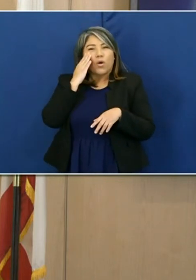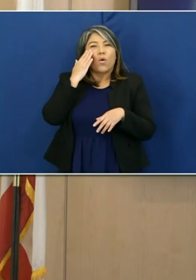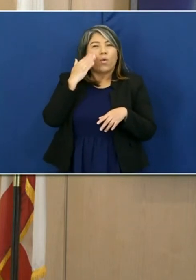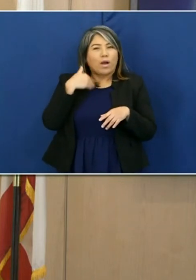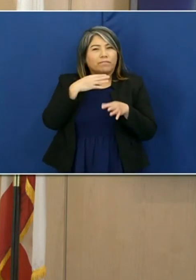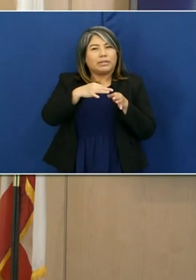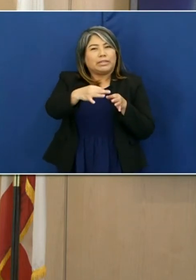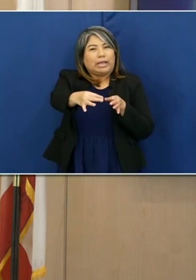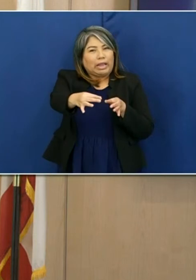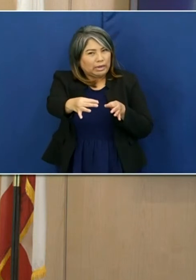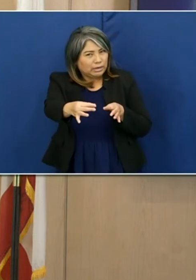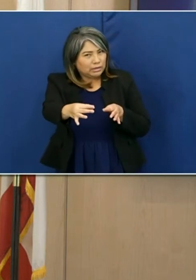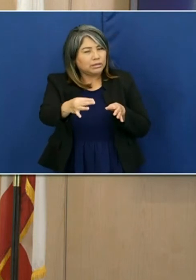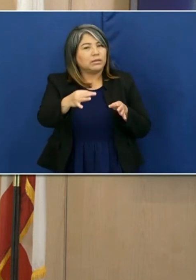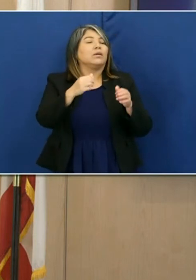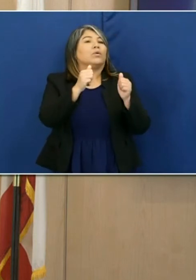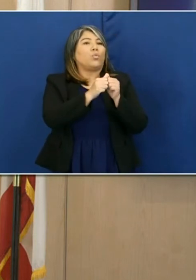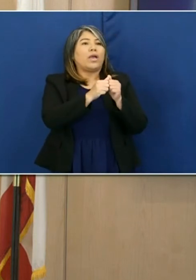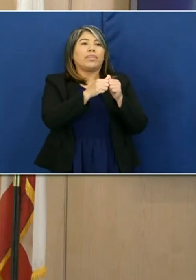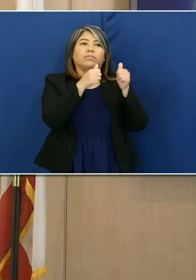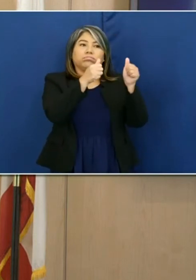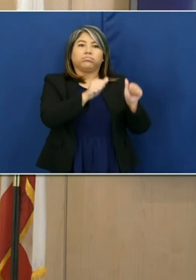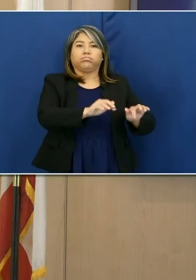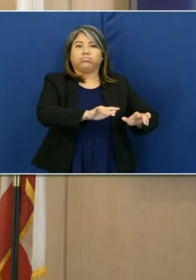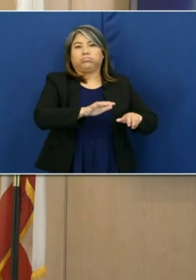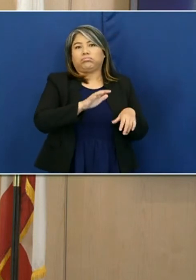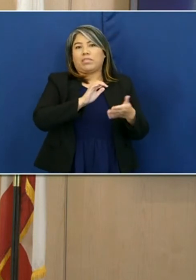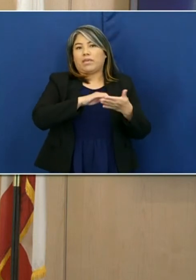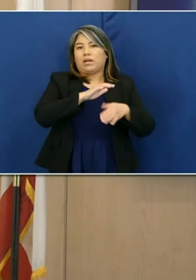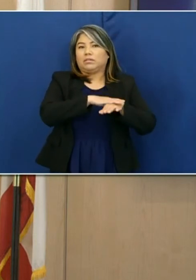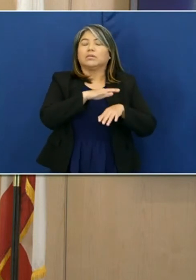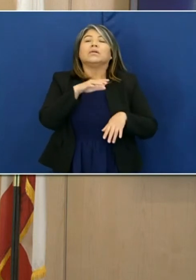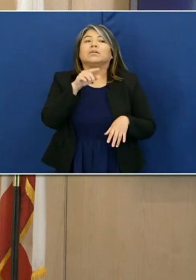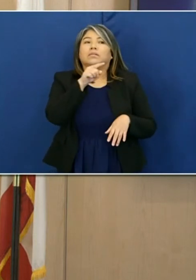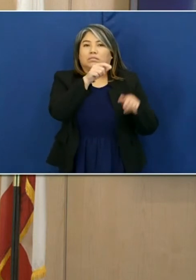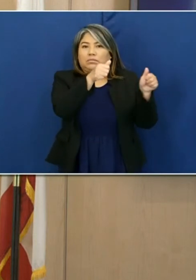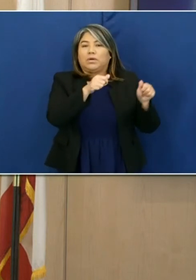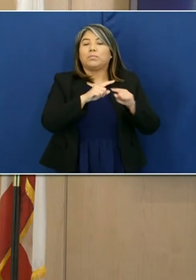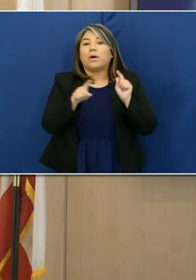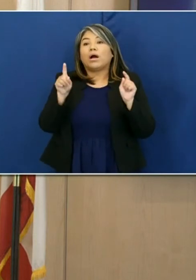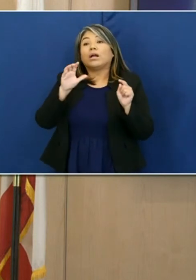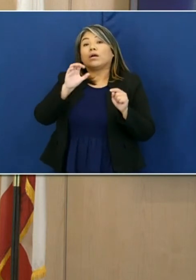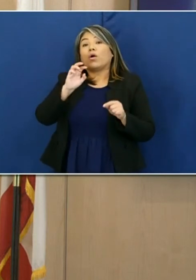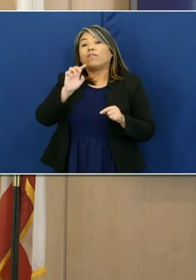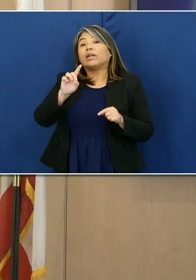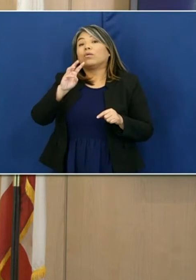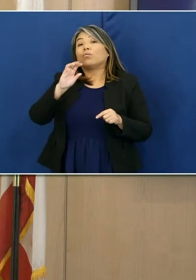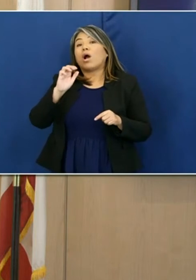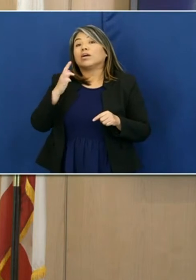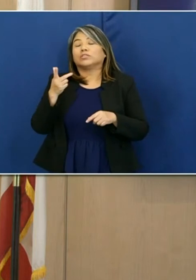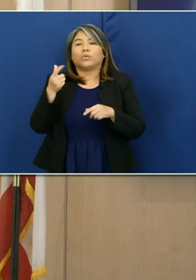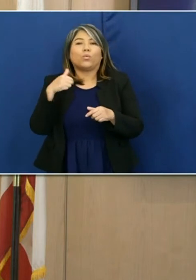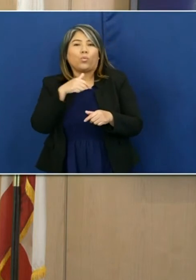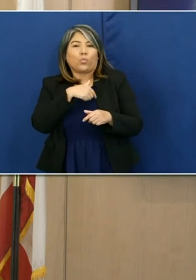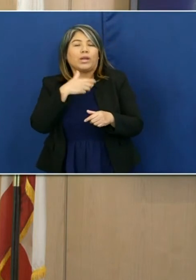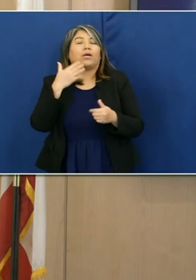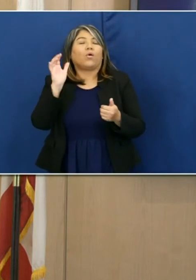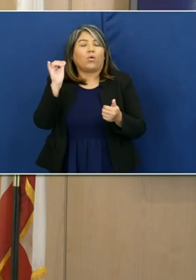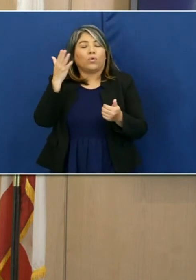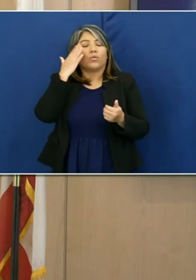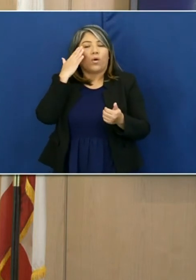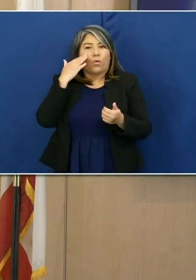and a lag in terms of updating that. In our most recent COVID watch, we did provide the information that we had, but again, there is a little bit of a lag and